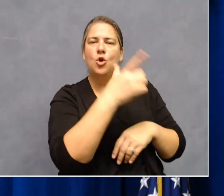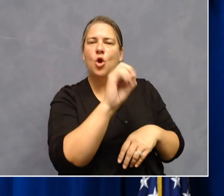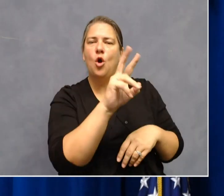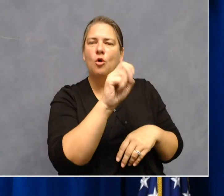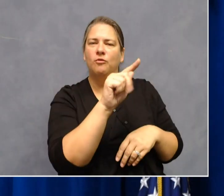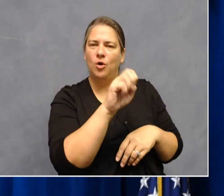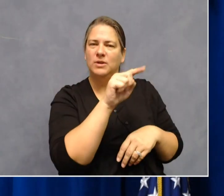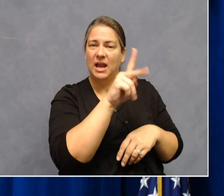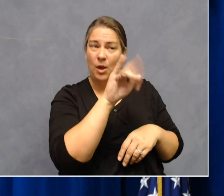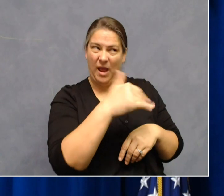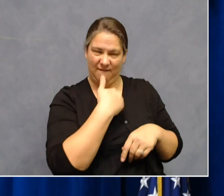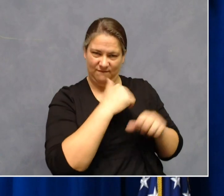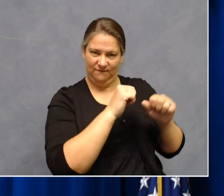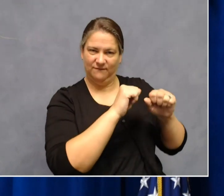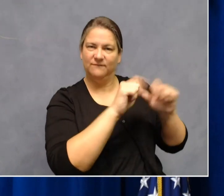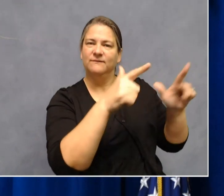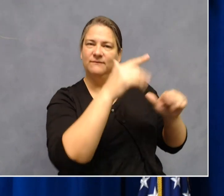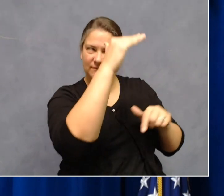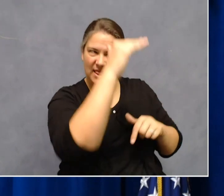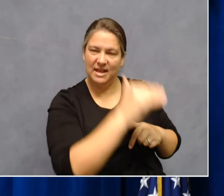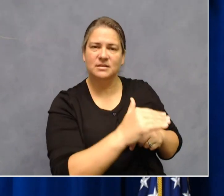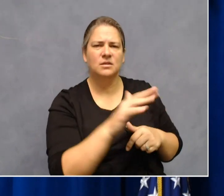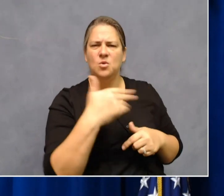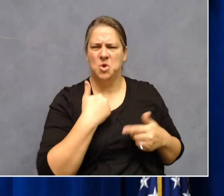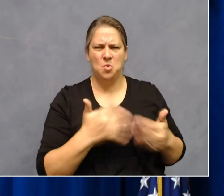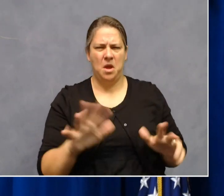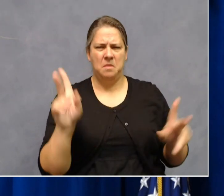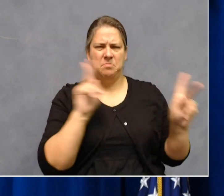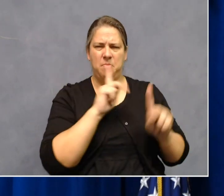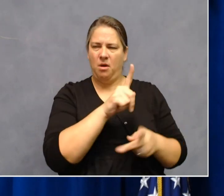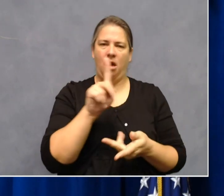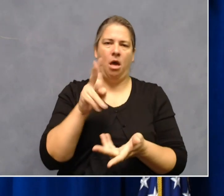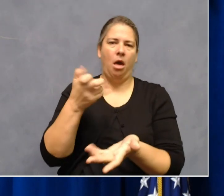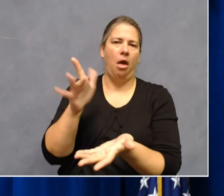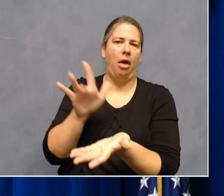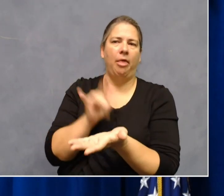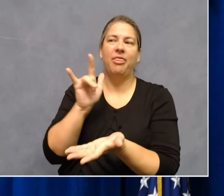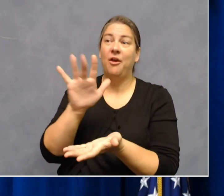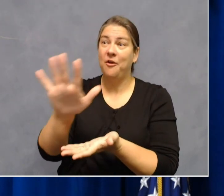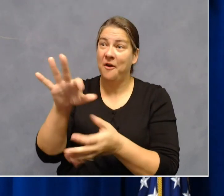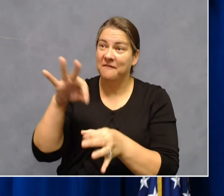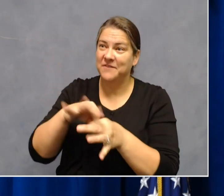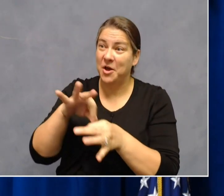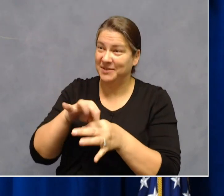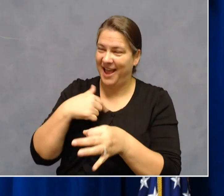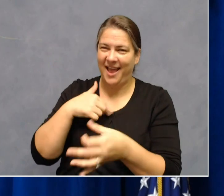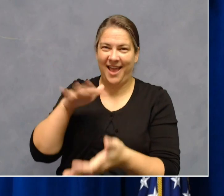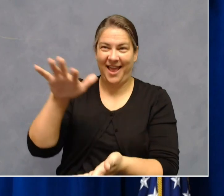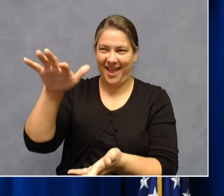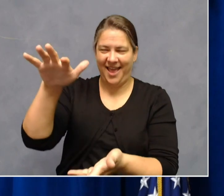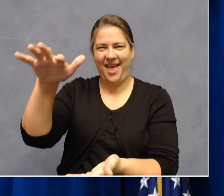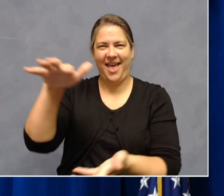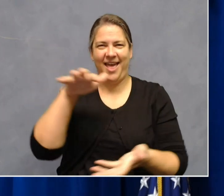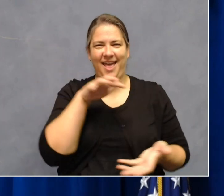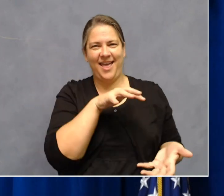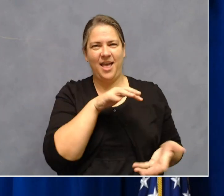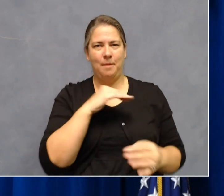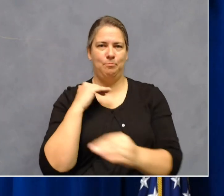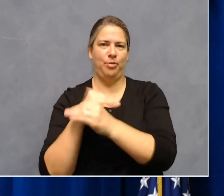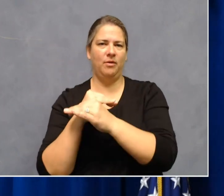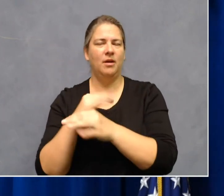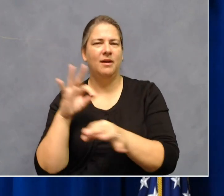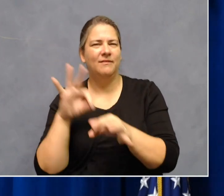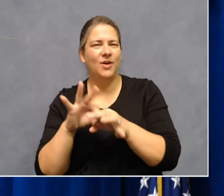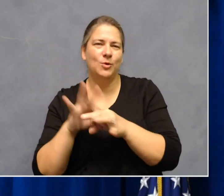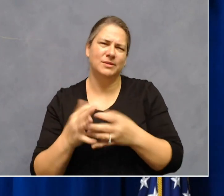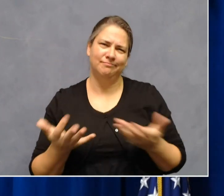of people and try to make sure their ballot didn't get in. Think about that in a democracy, trying to prevent people from voting.